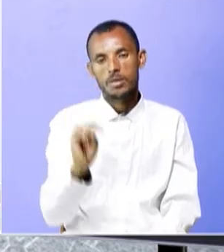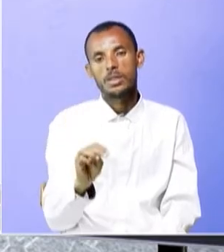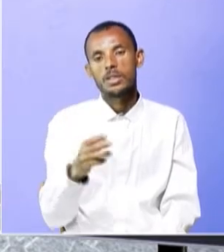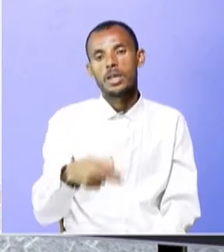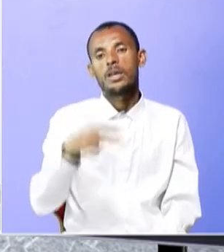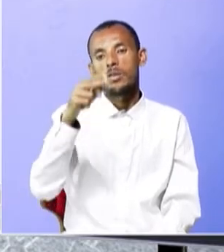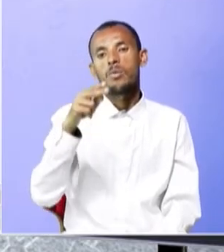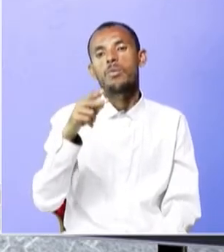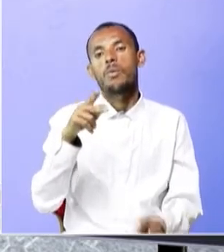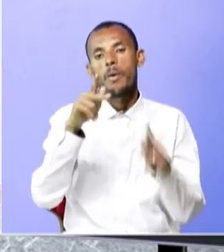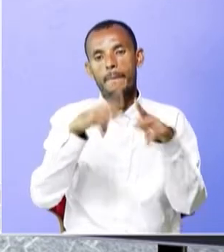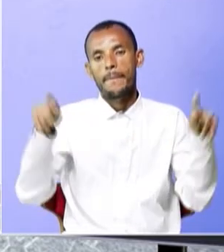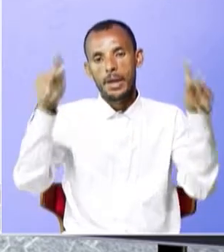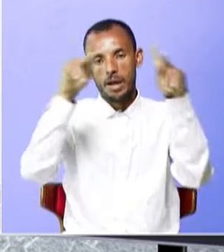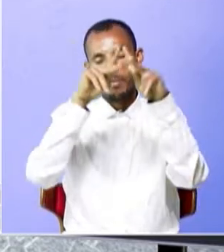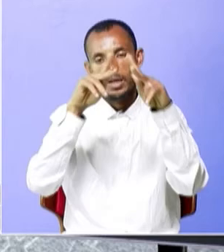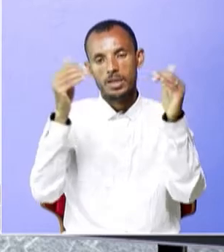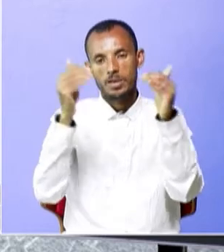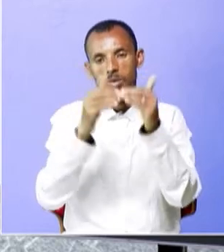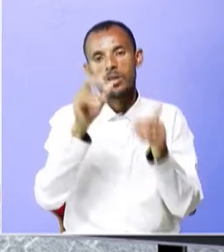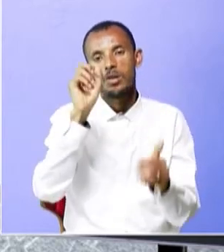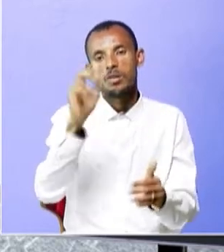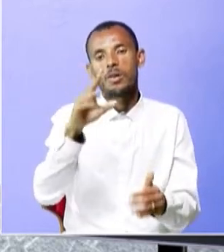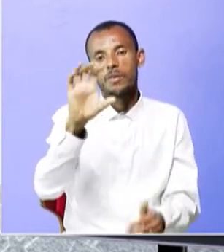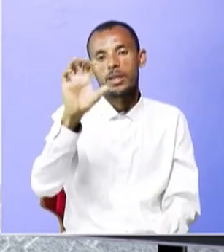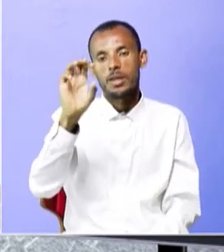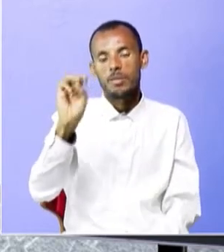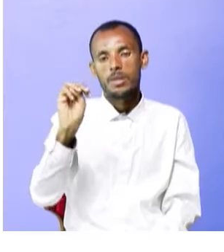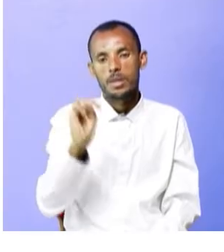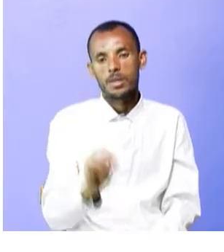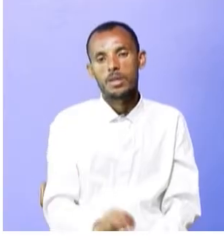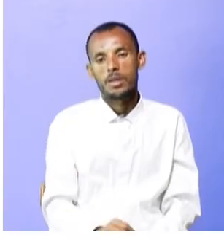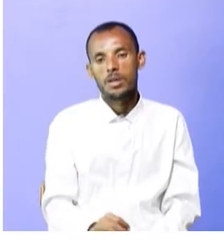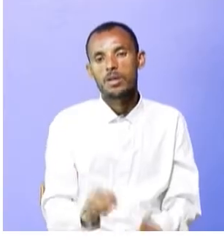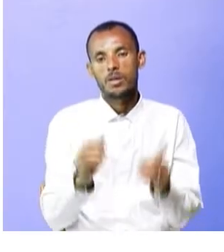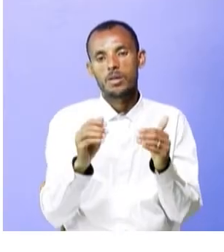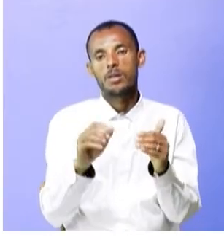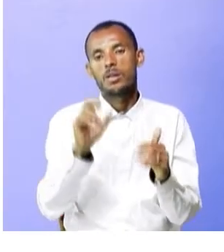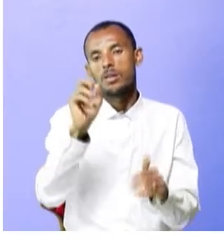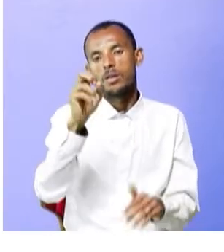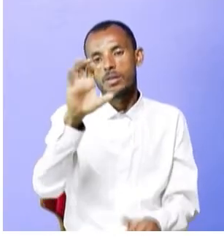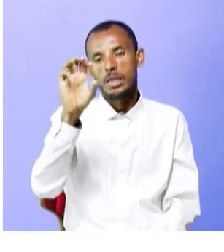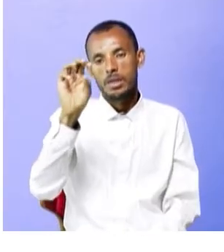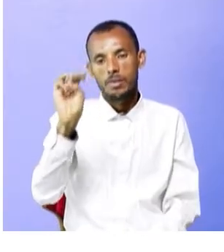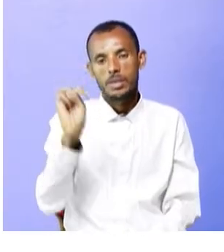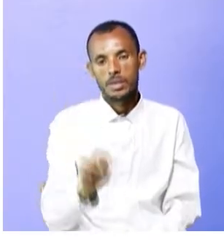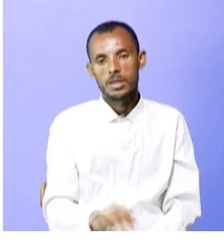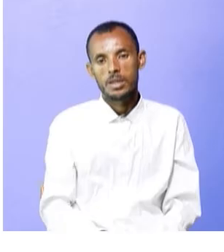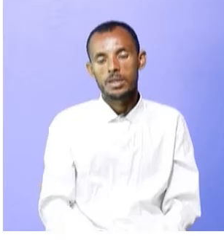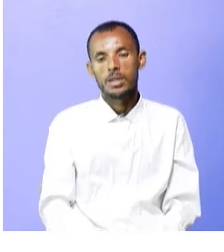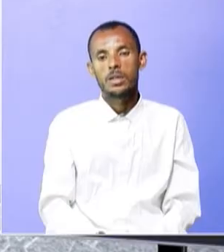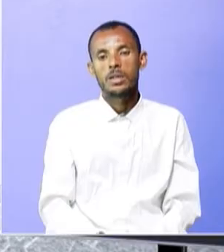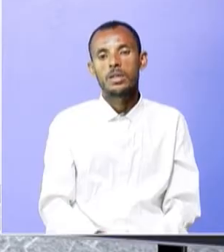of the pyramid, which is 12 centimeter. Okay, so 12 centimeter.